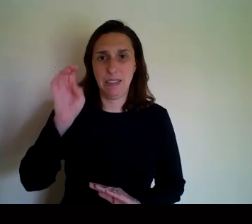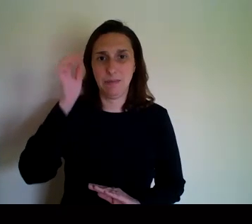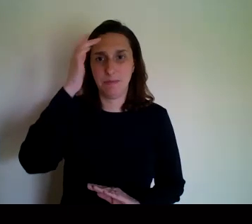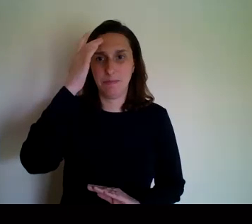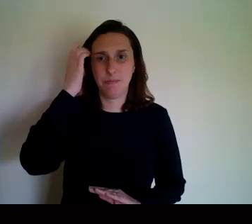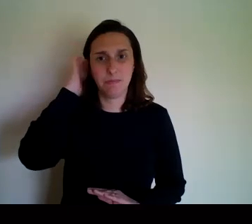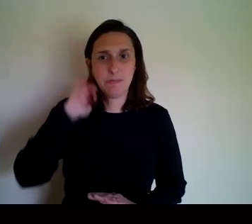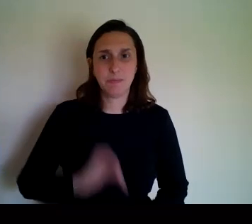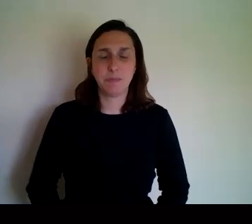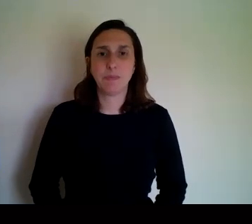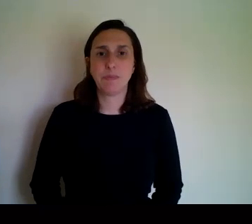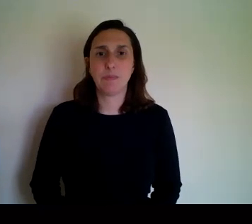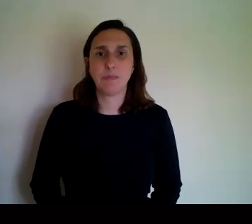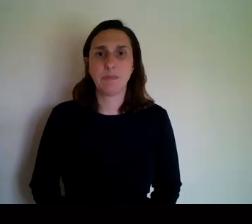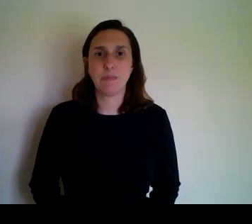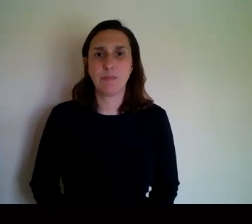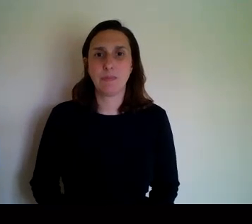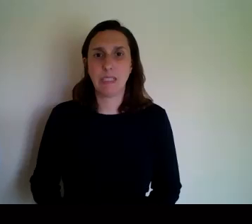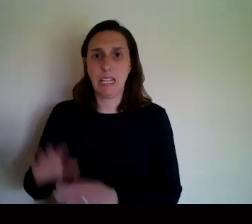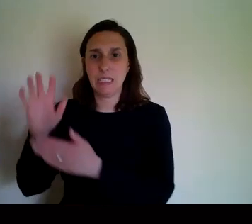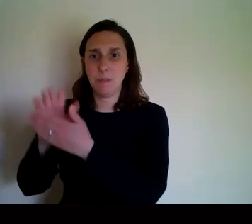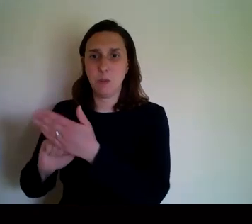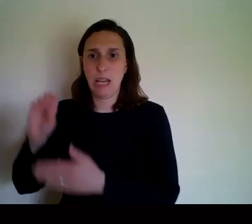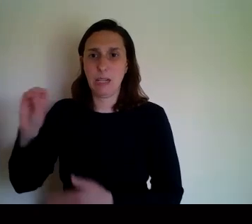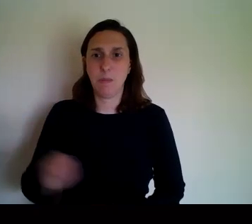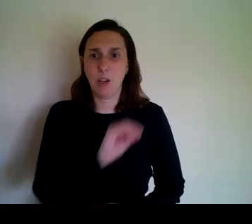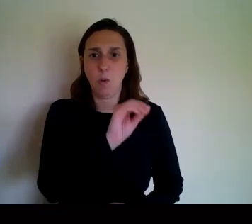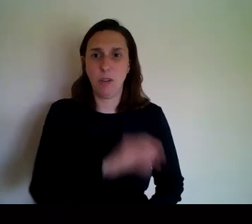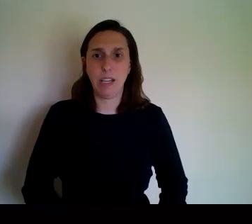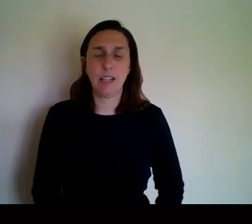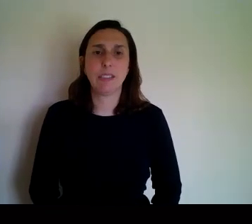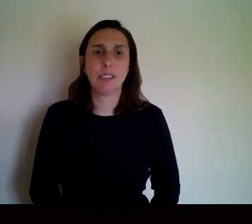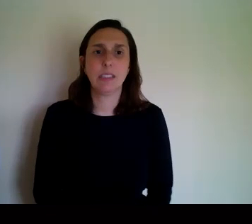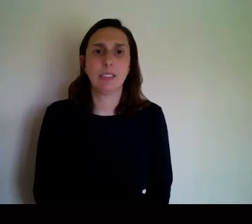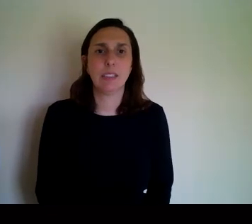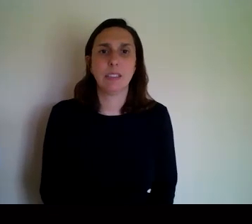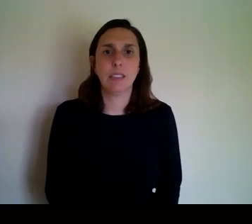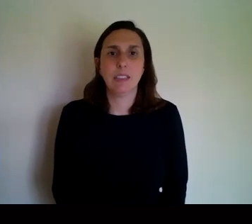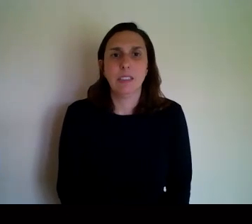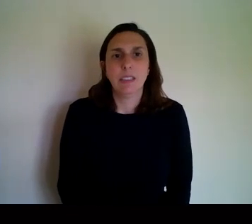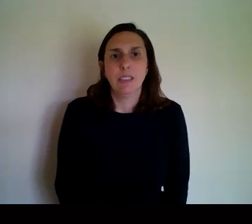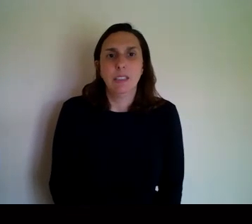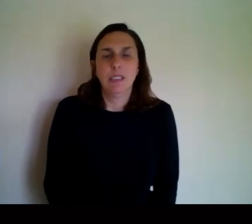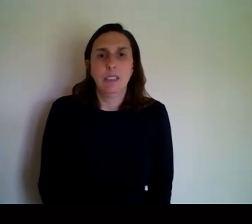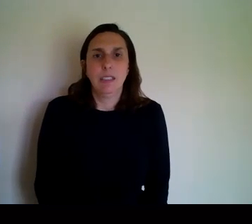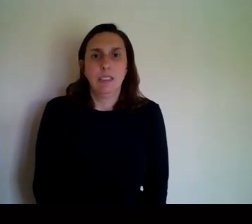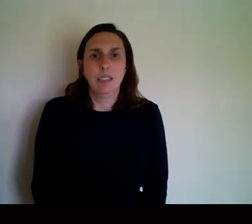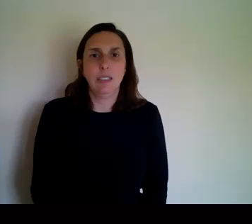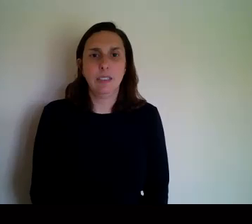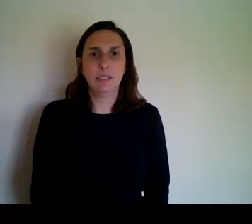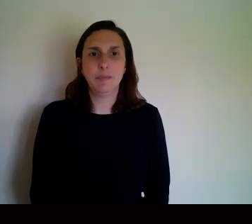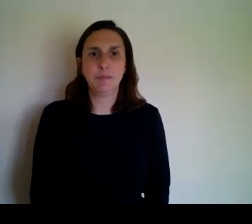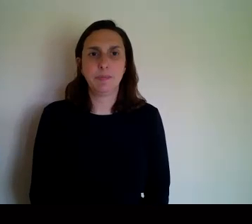Right? I've subtracted this from this side, it brings it over to here. That's still sitting there. I'm going to subtract this